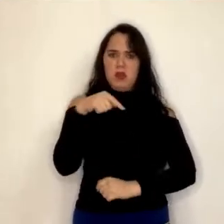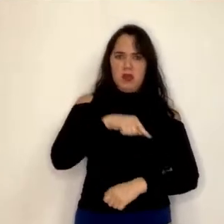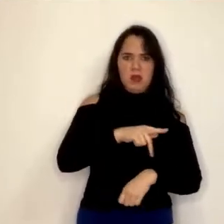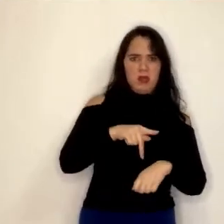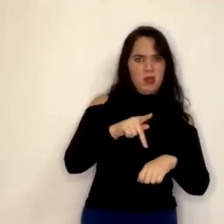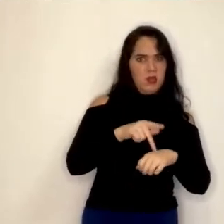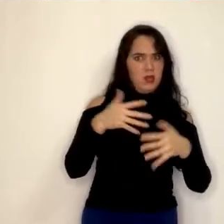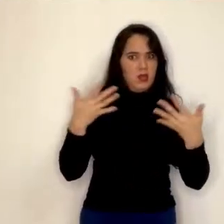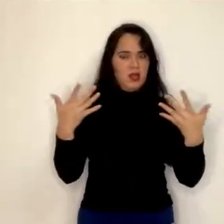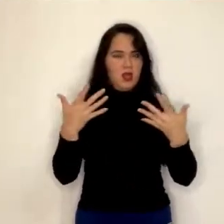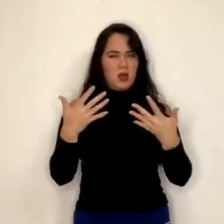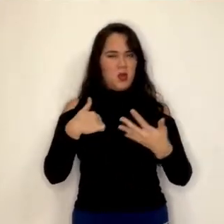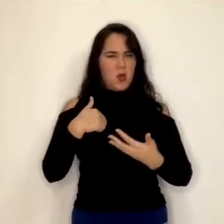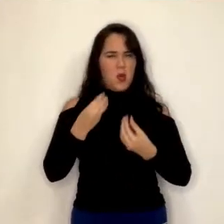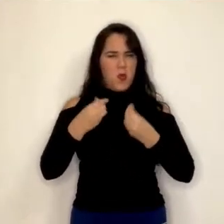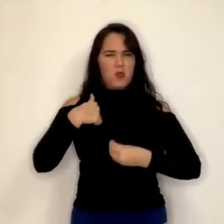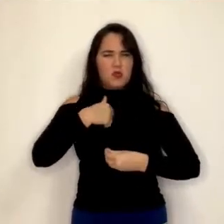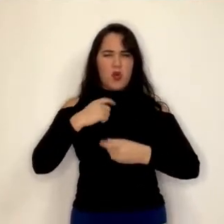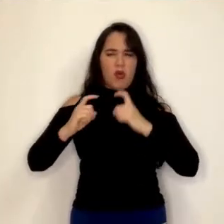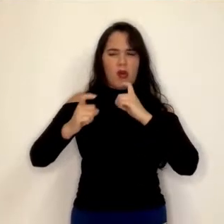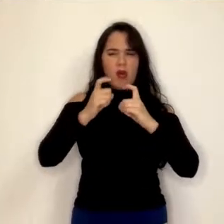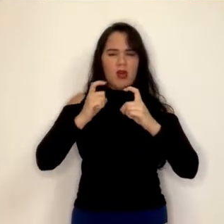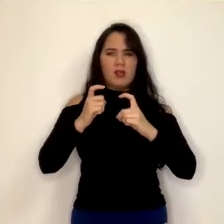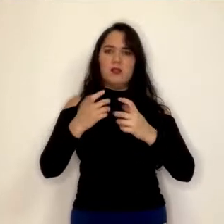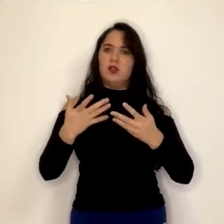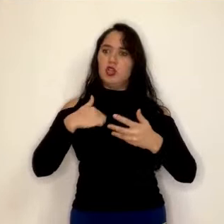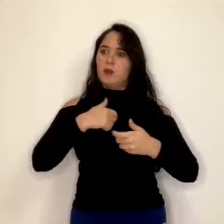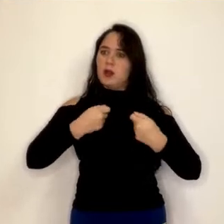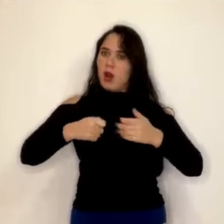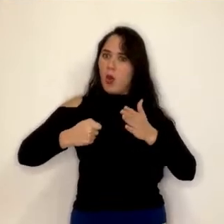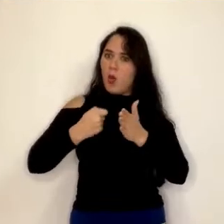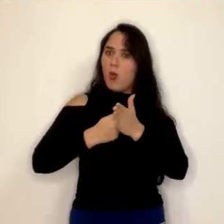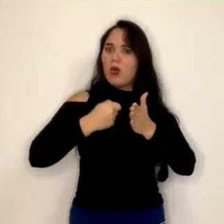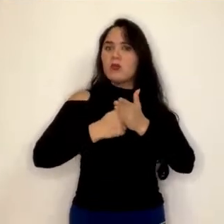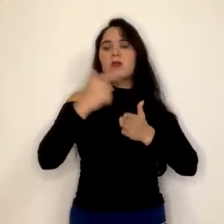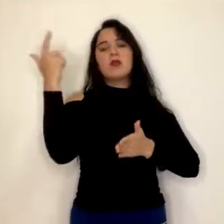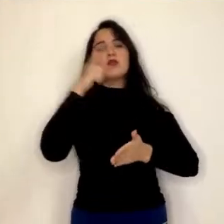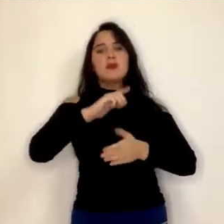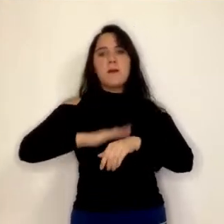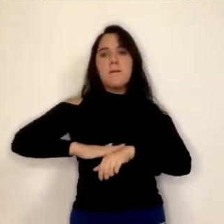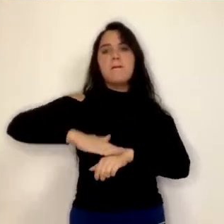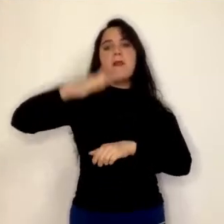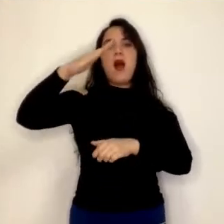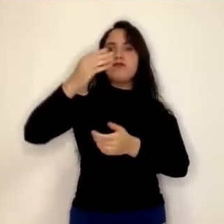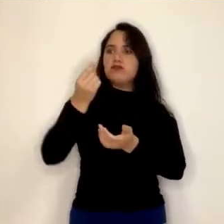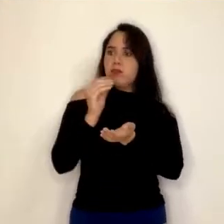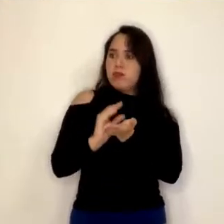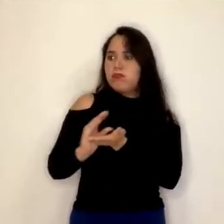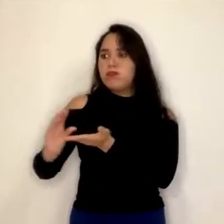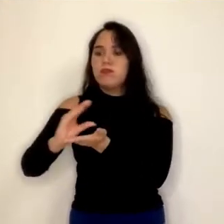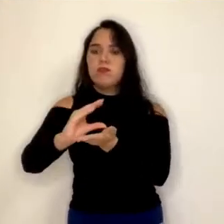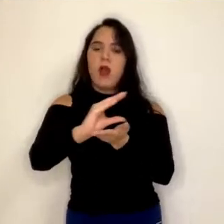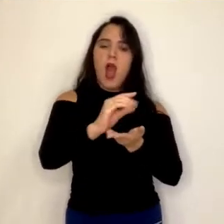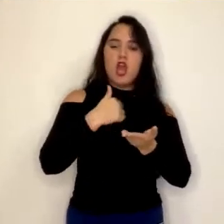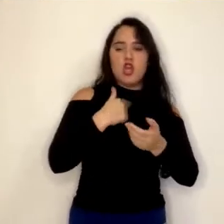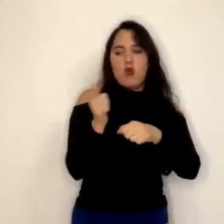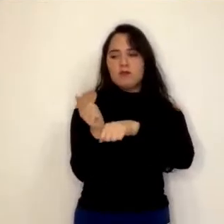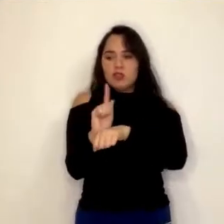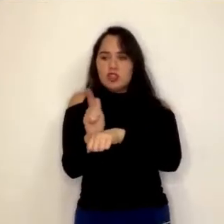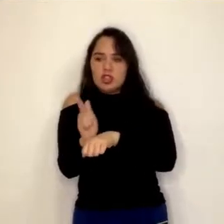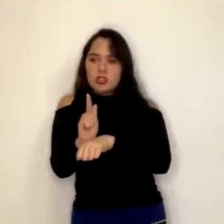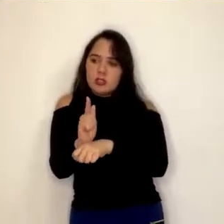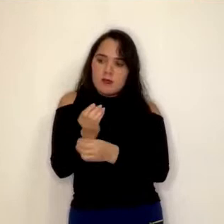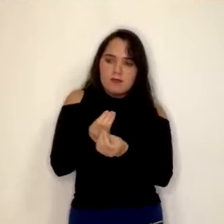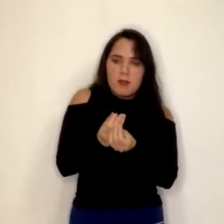beyond the national average, but we are far from it. Let's have more resources and then let's manage